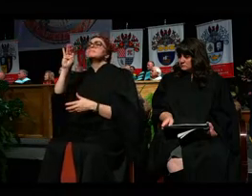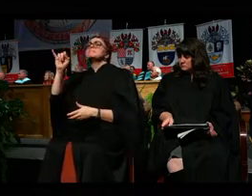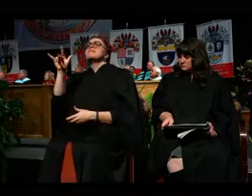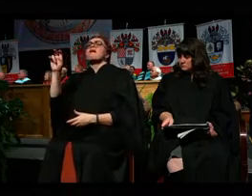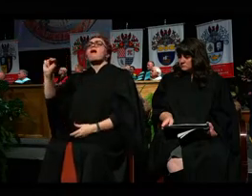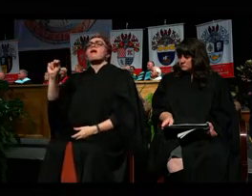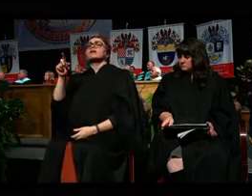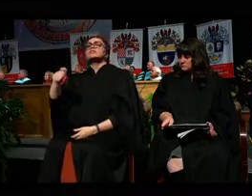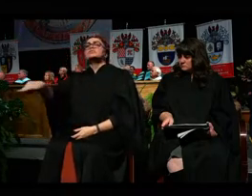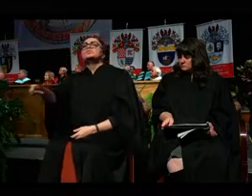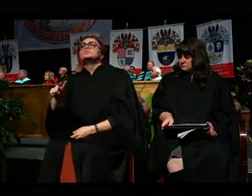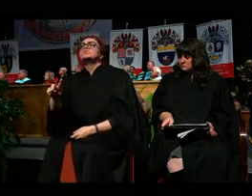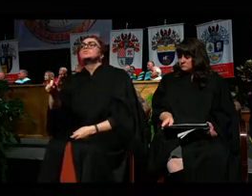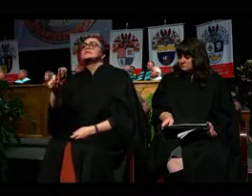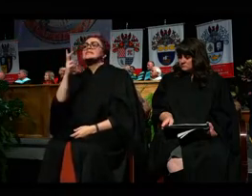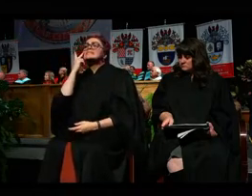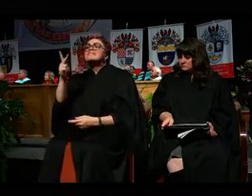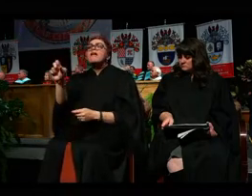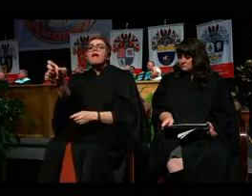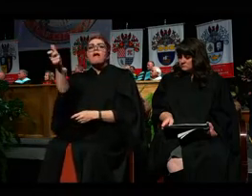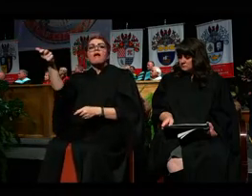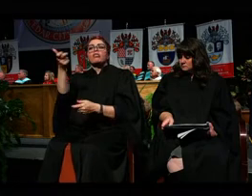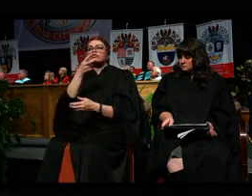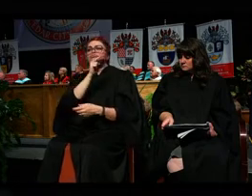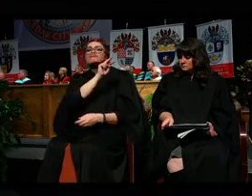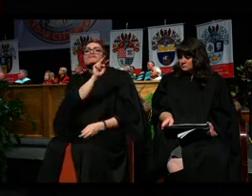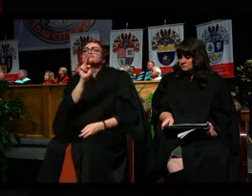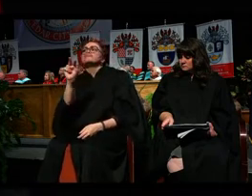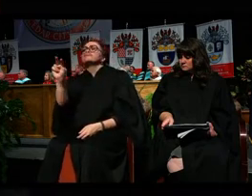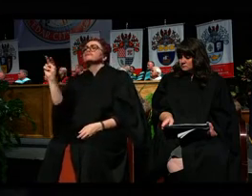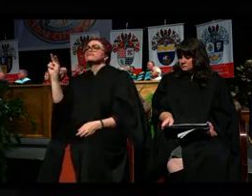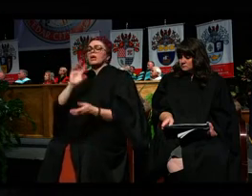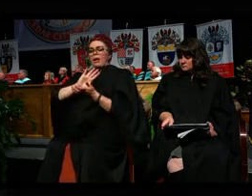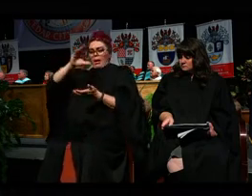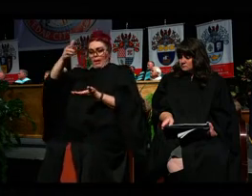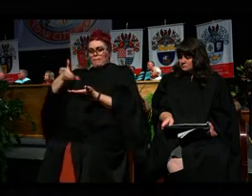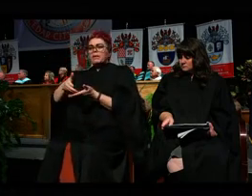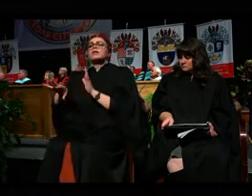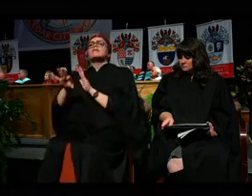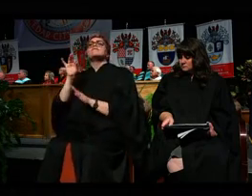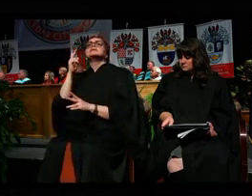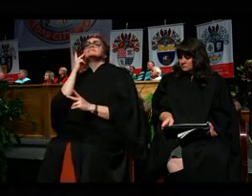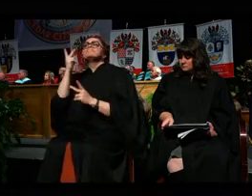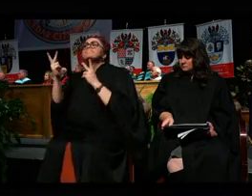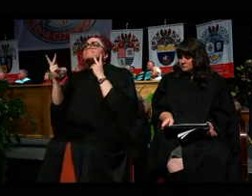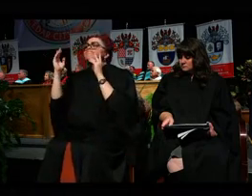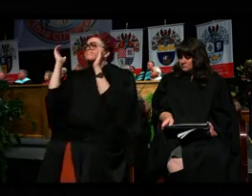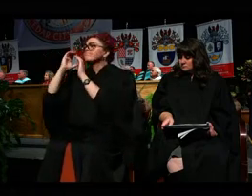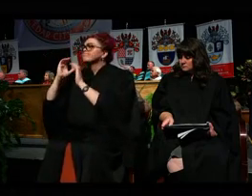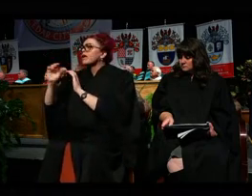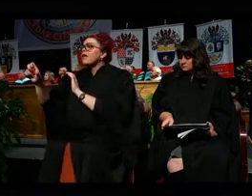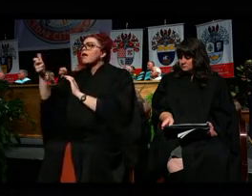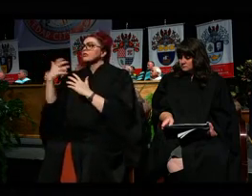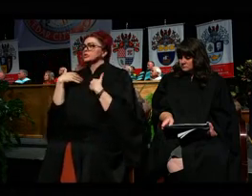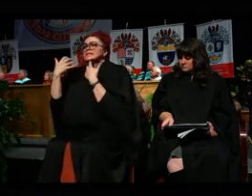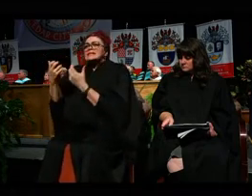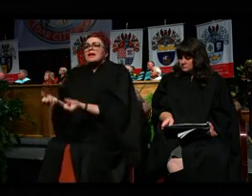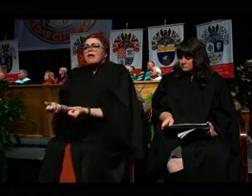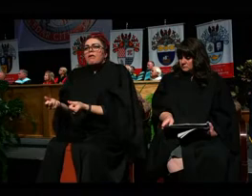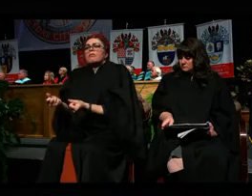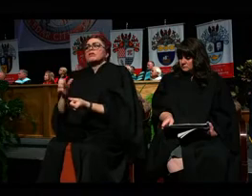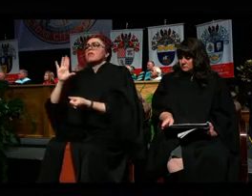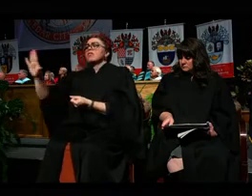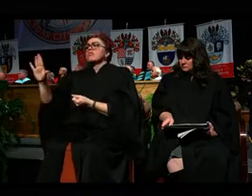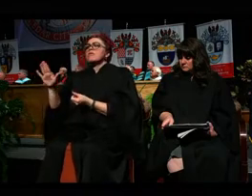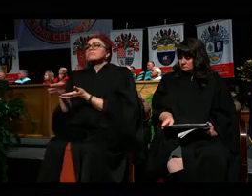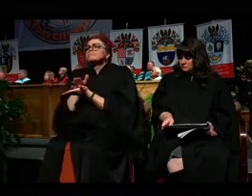It's seeing others. Abundance is found in seeking others' health and healing